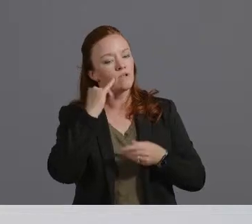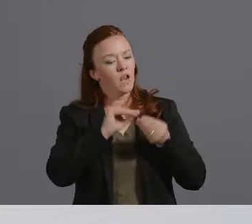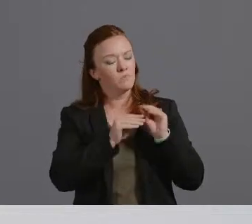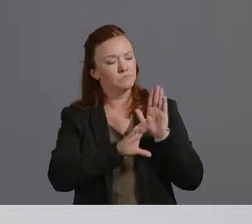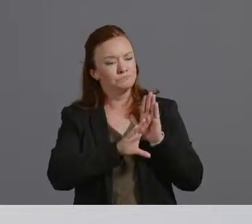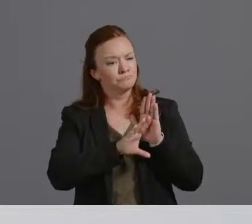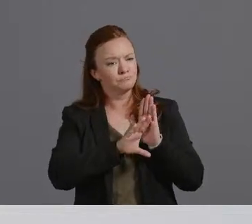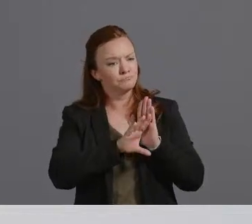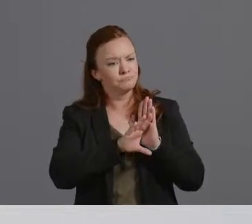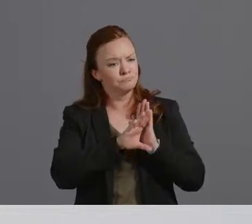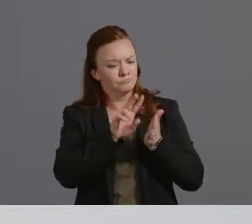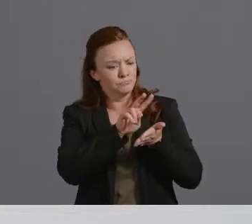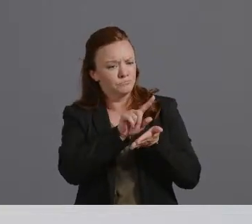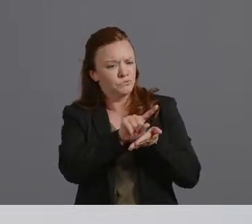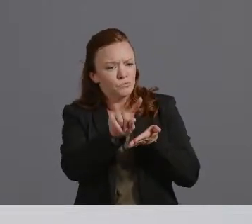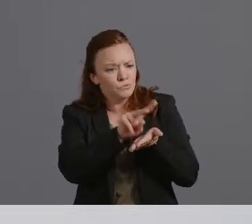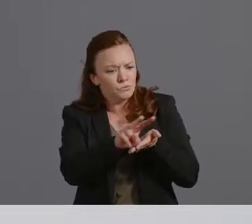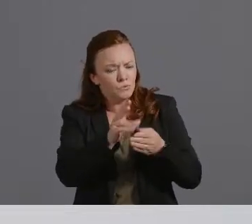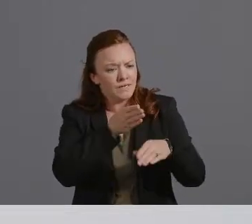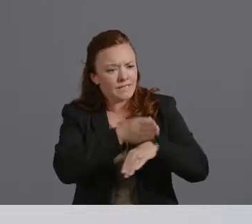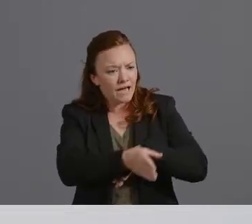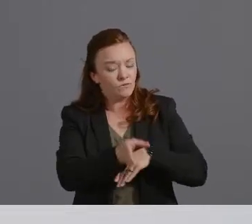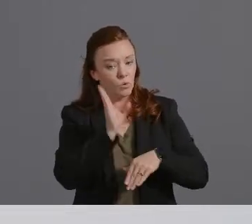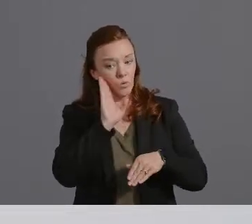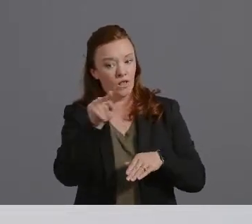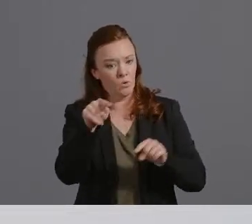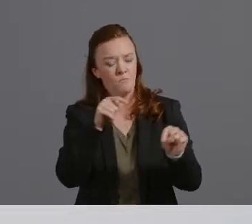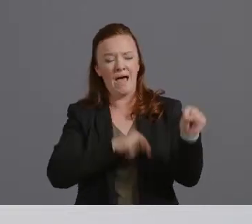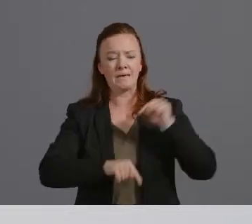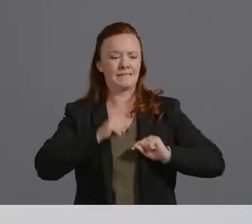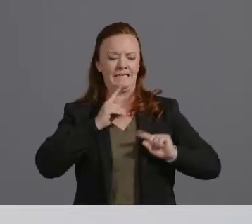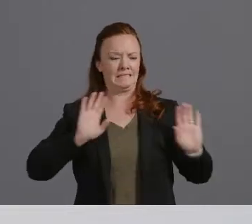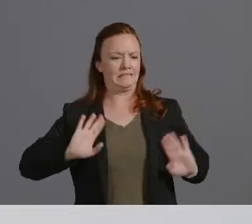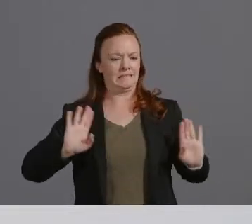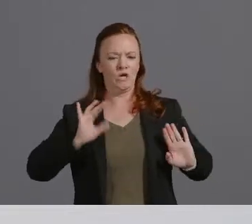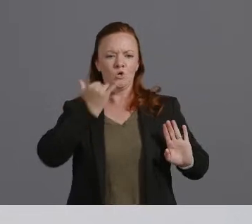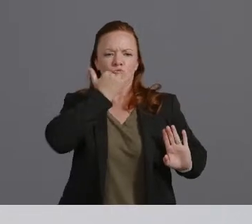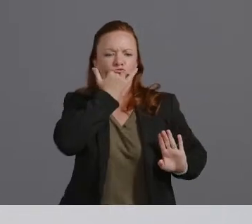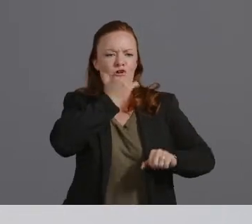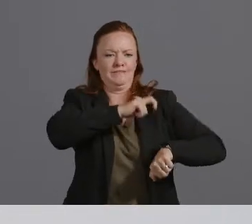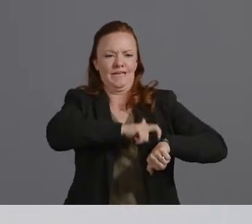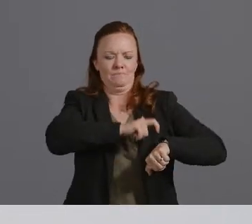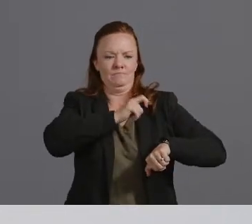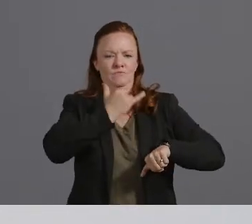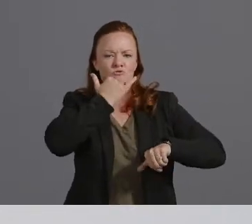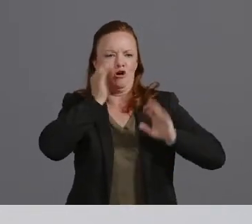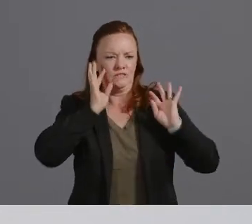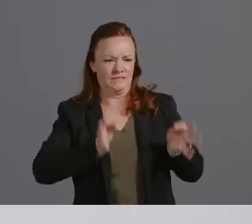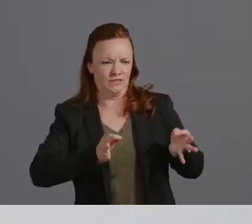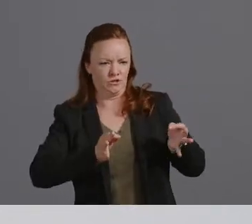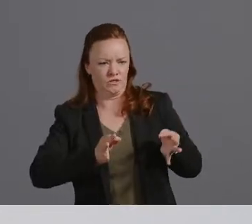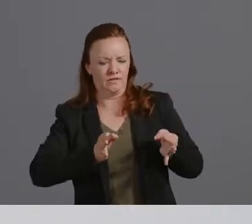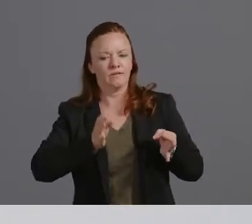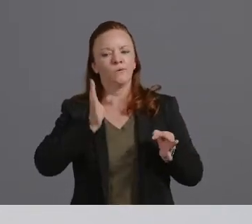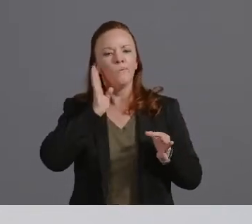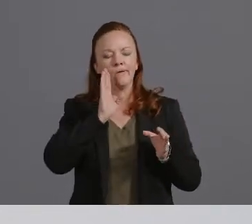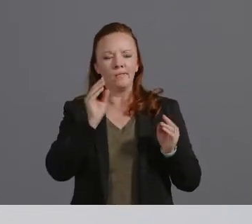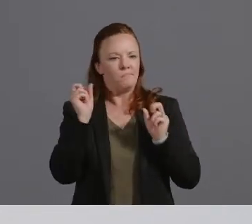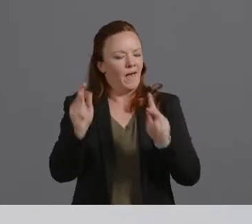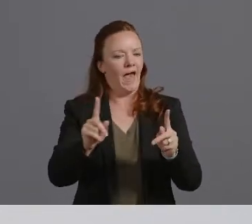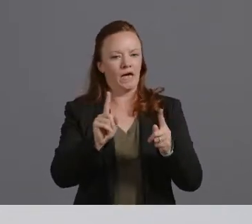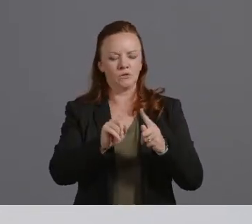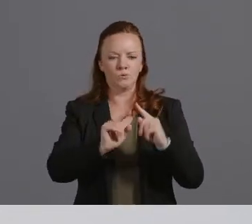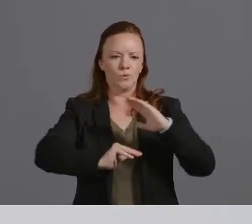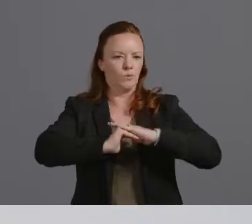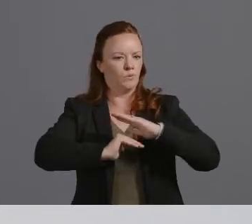businesses start doing that, would you guys go back and say, you know what, this was probably not the right decision? I mean, would you expect to? We